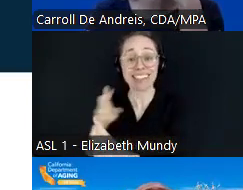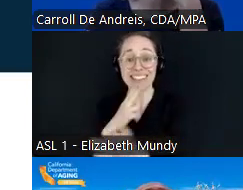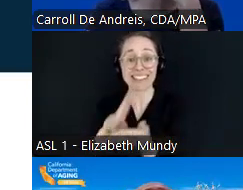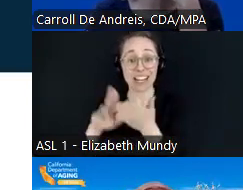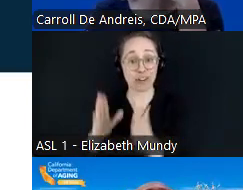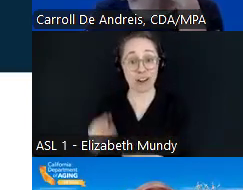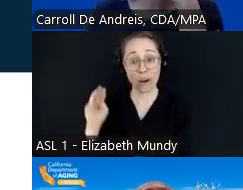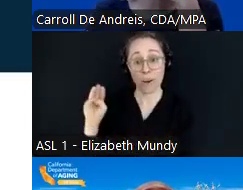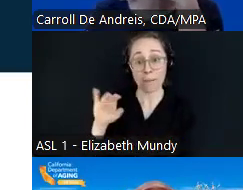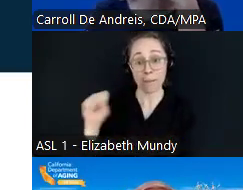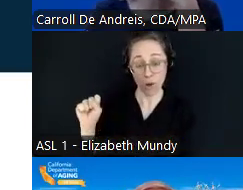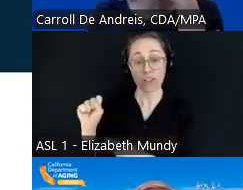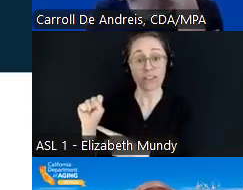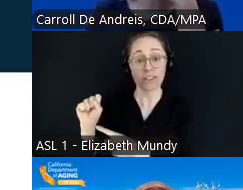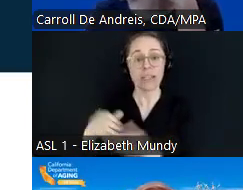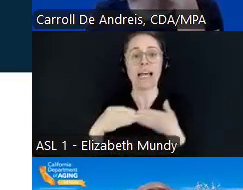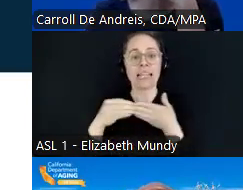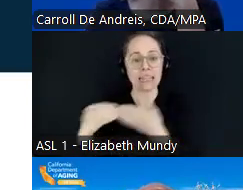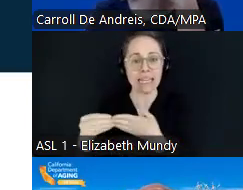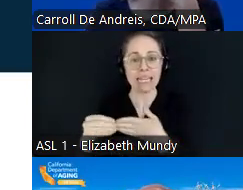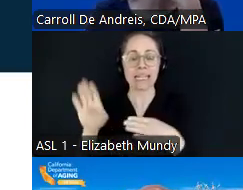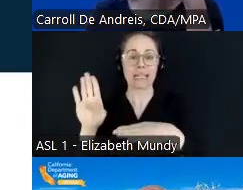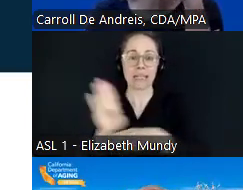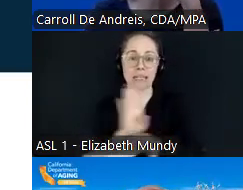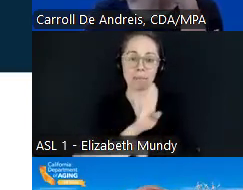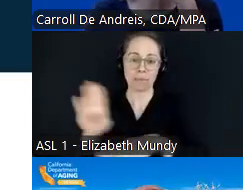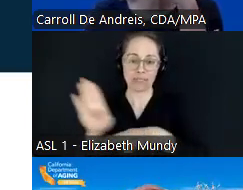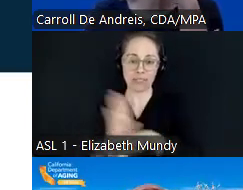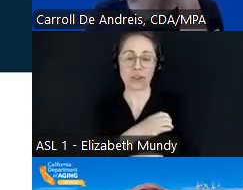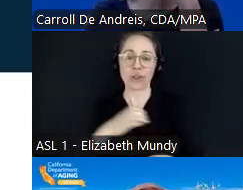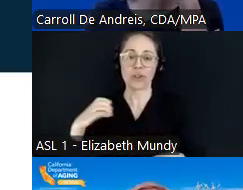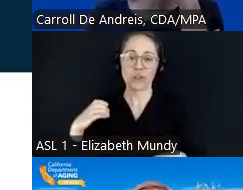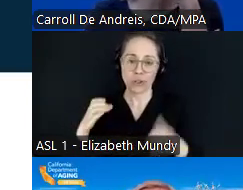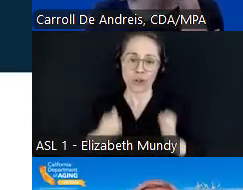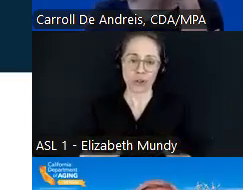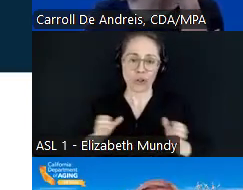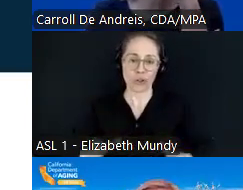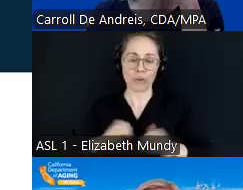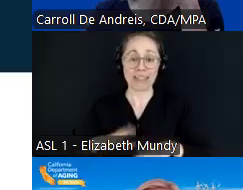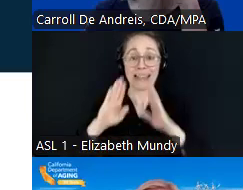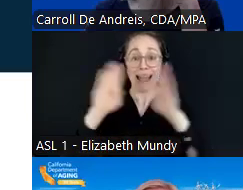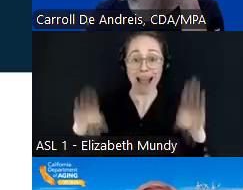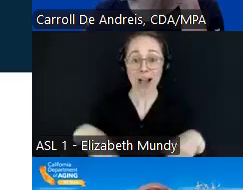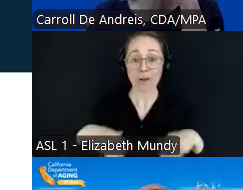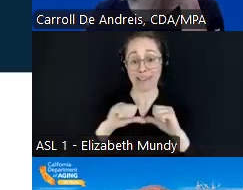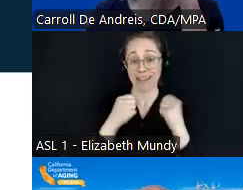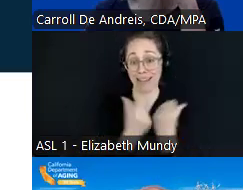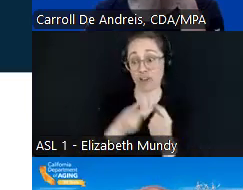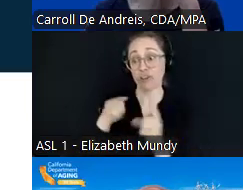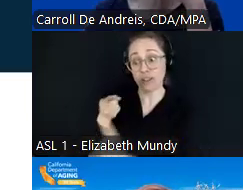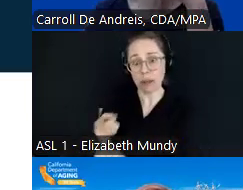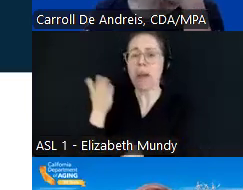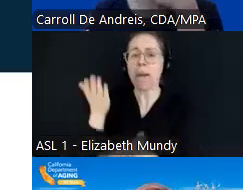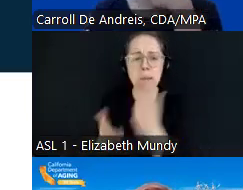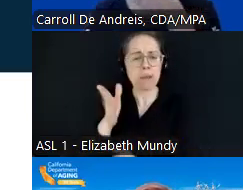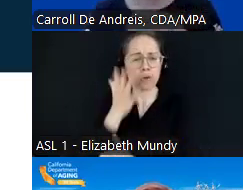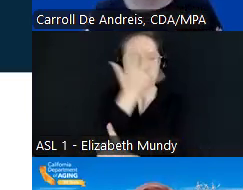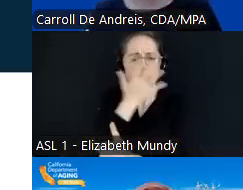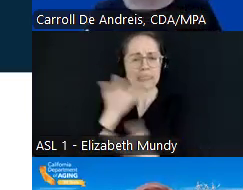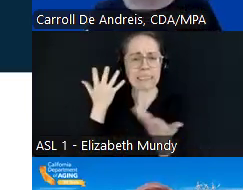the Business Consumer Services and Housing Agency. Secretary Moss may be a familiar face to some of you who